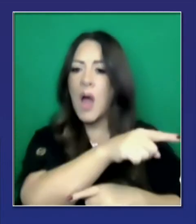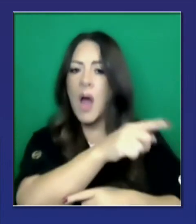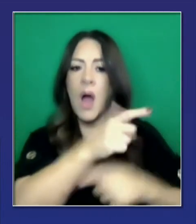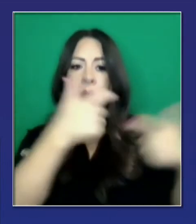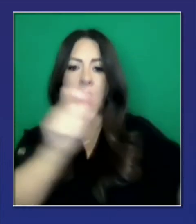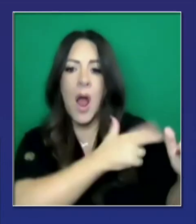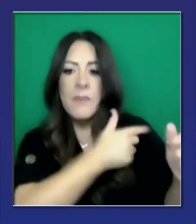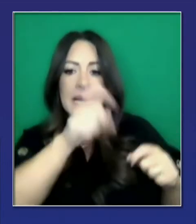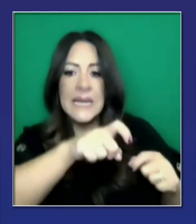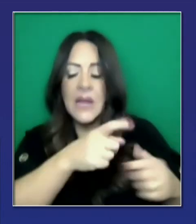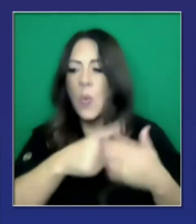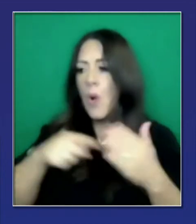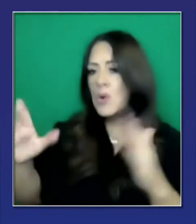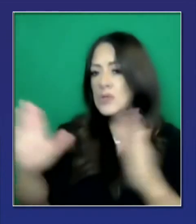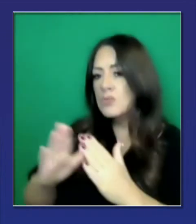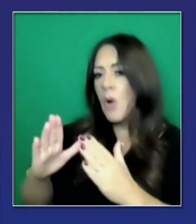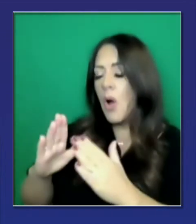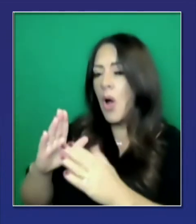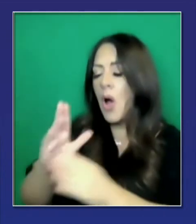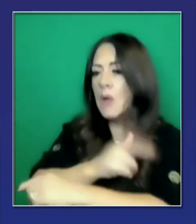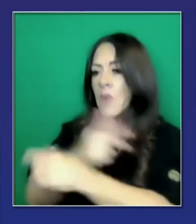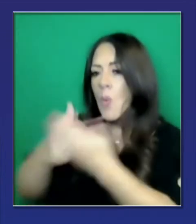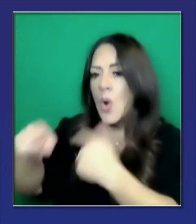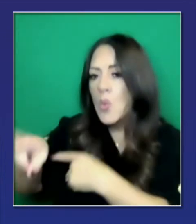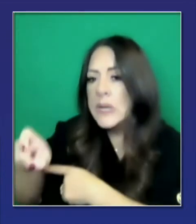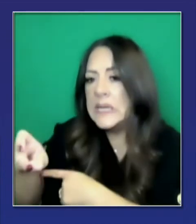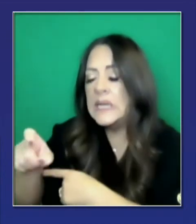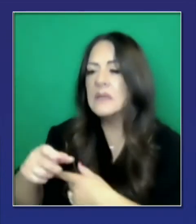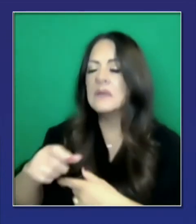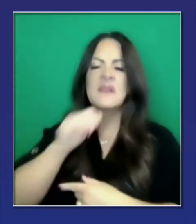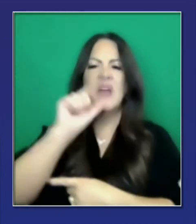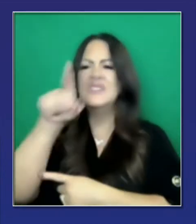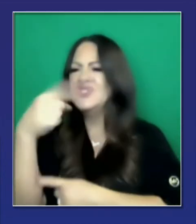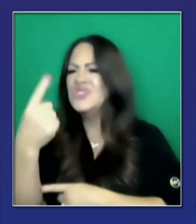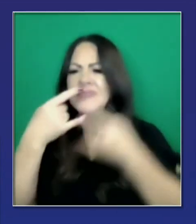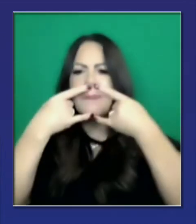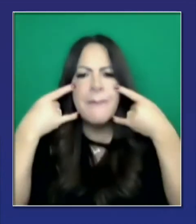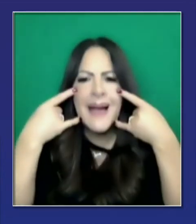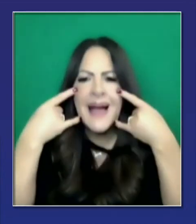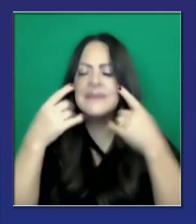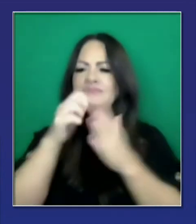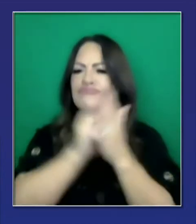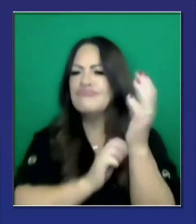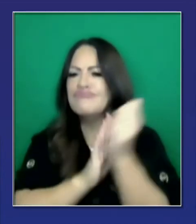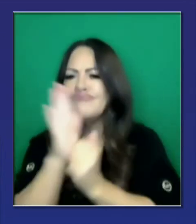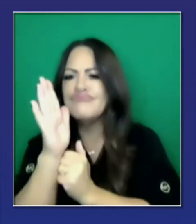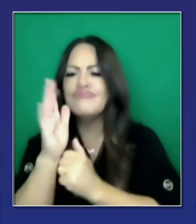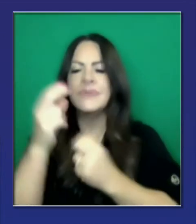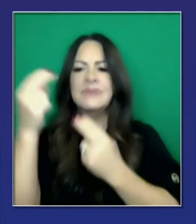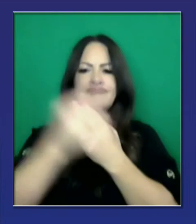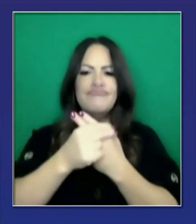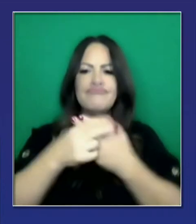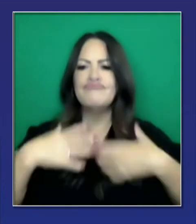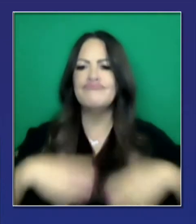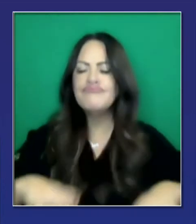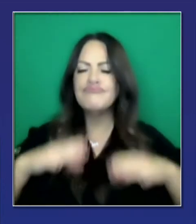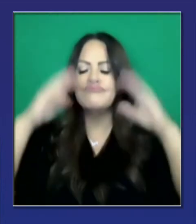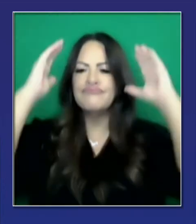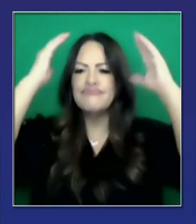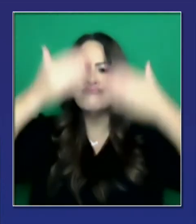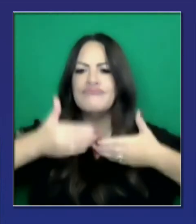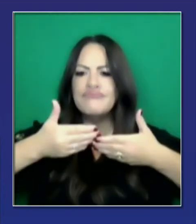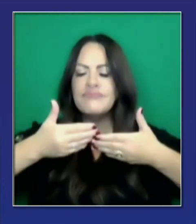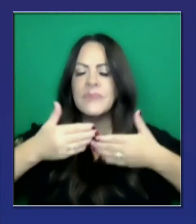top of mind, but what other supplies, not just PPE as it relates to masks and gloves and gowns and face coverings,